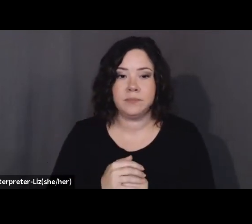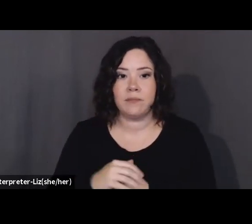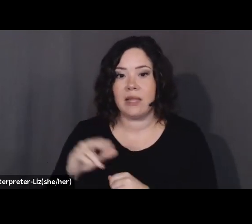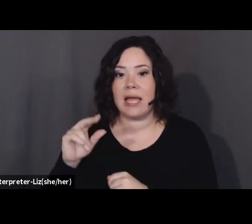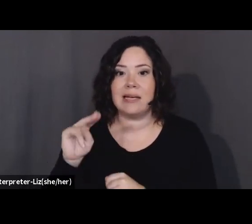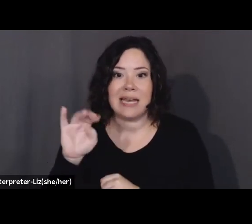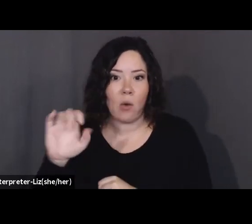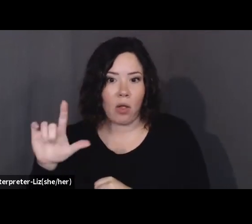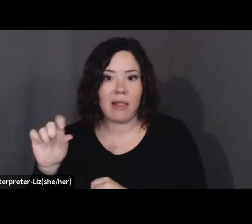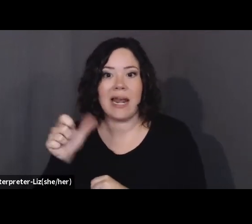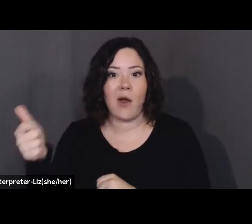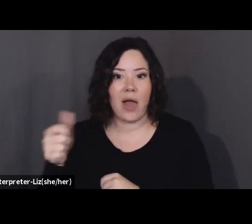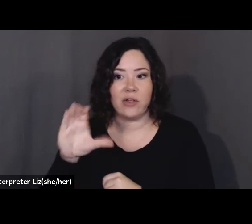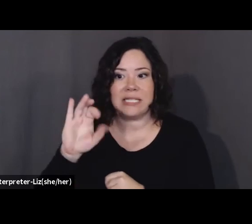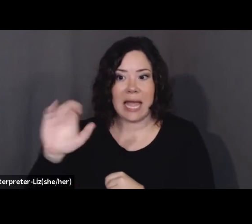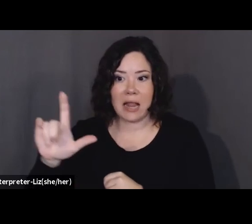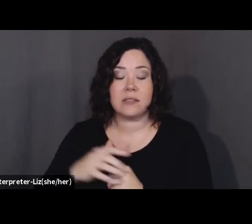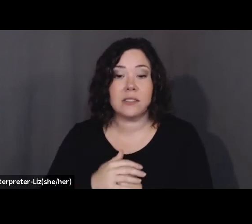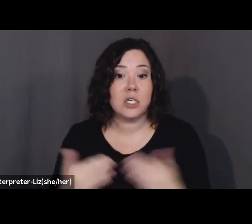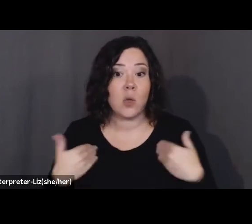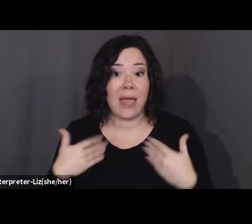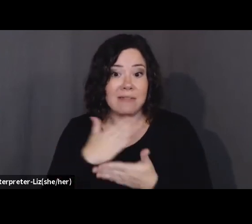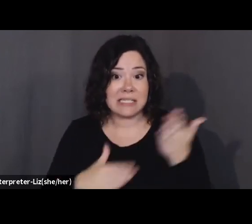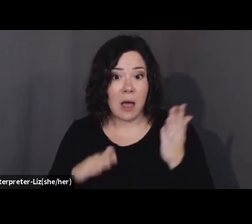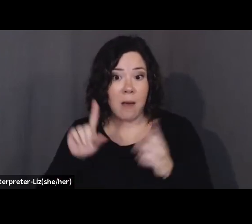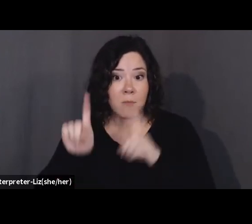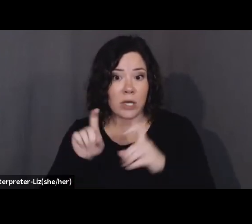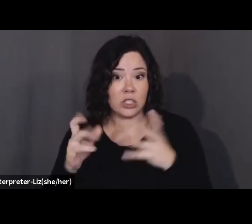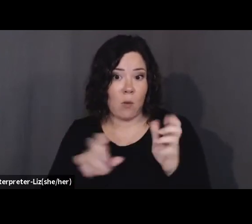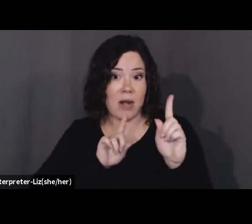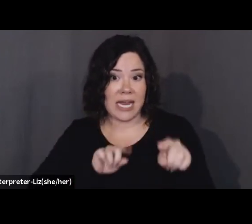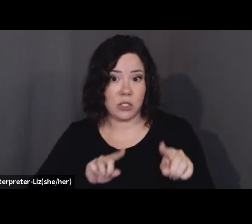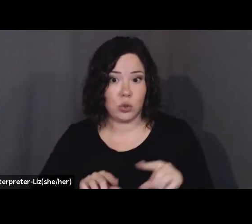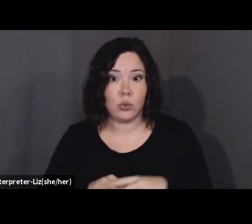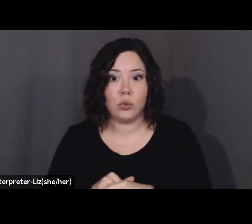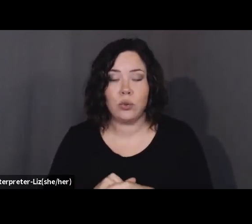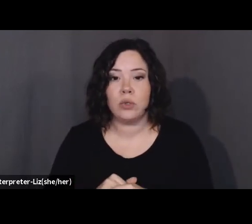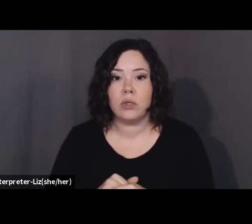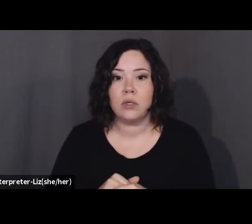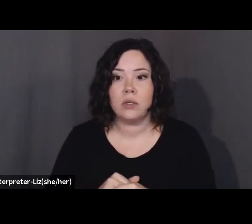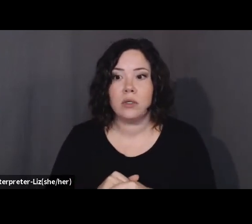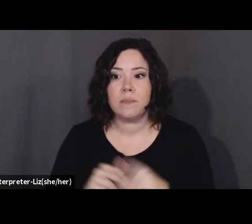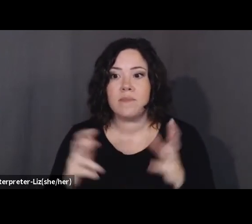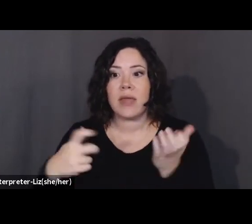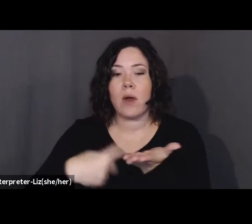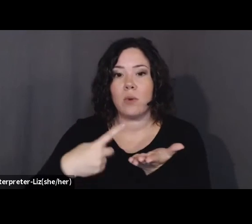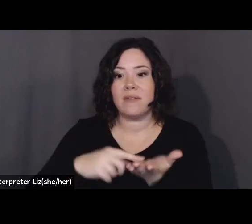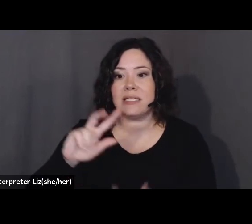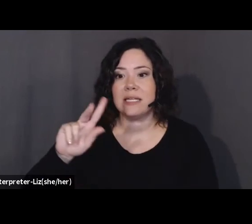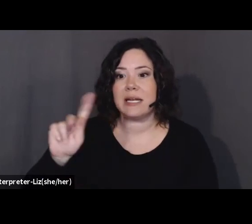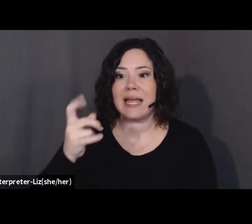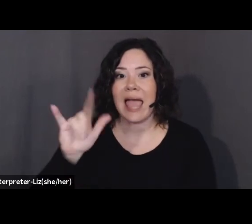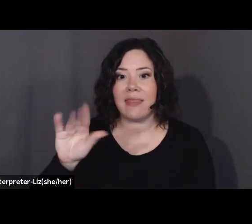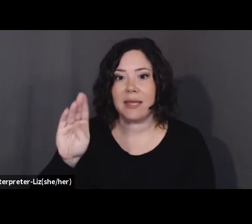CILs. So we do have some questions that I really want to get to. I want to revisit Kathy Baker's